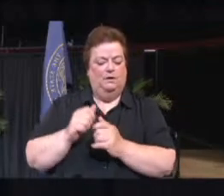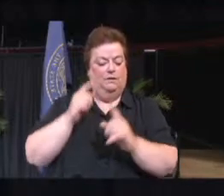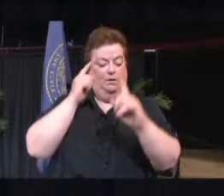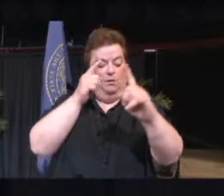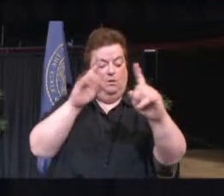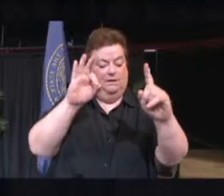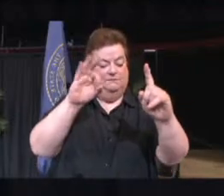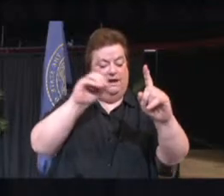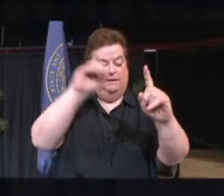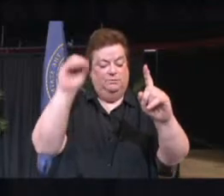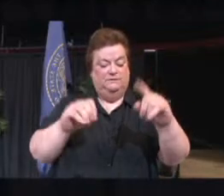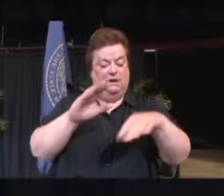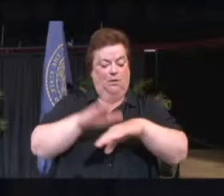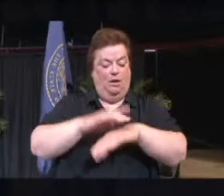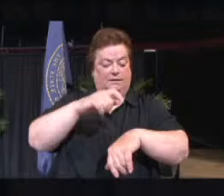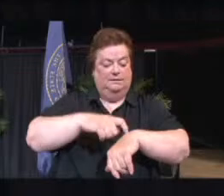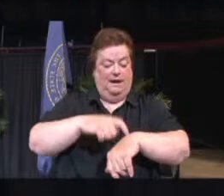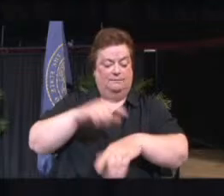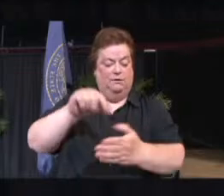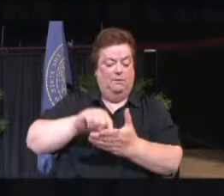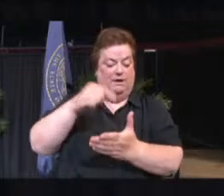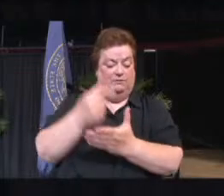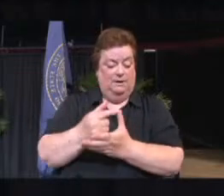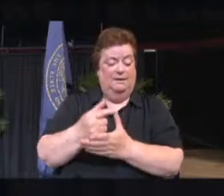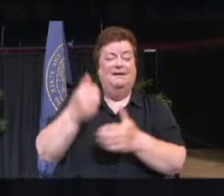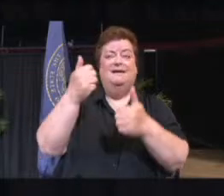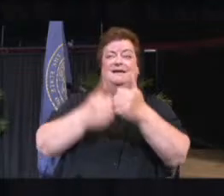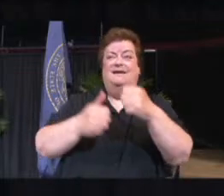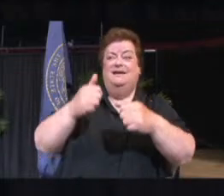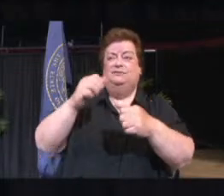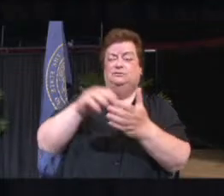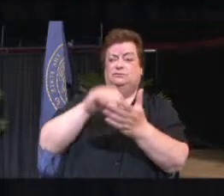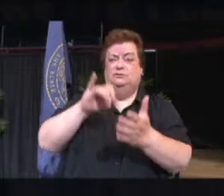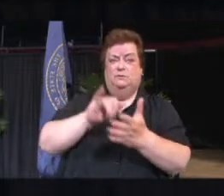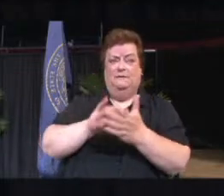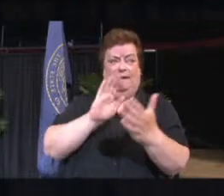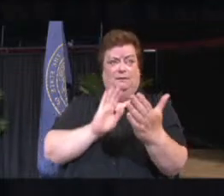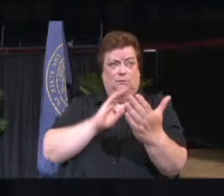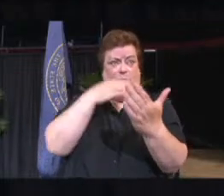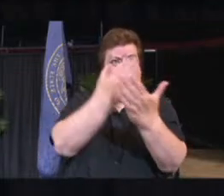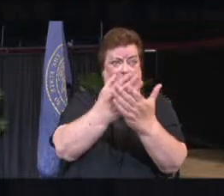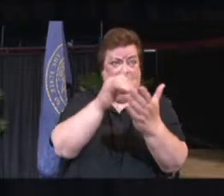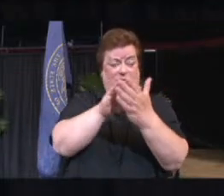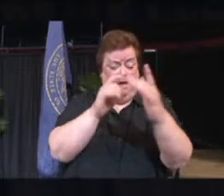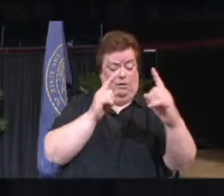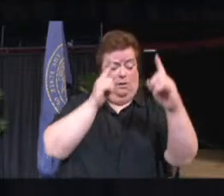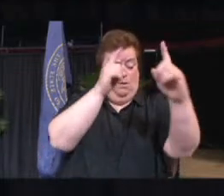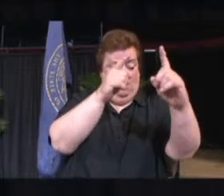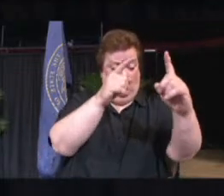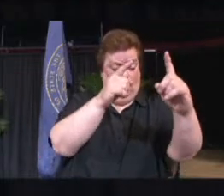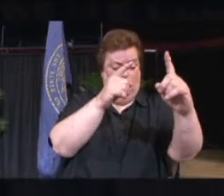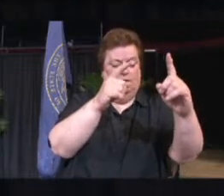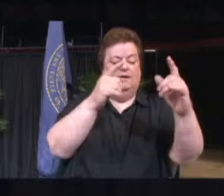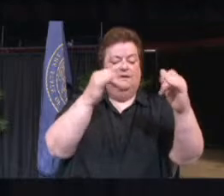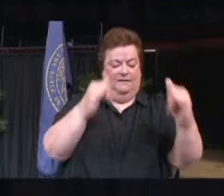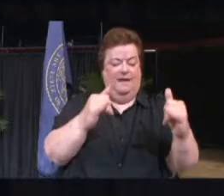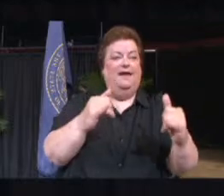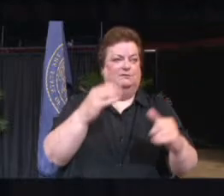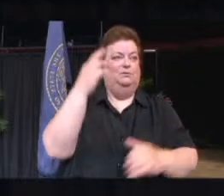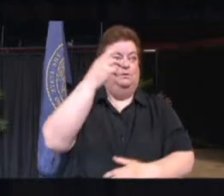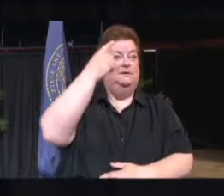graduation. Each student that reaches that milestone and crosses this stage is a cause for